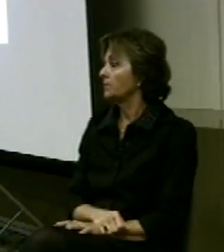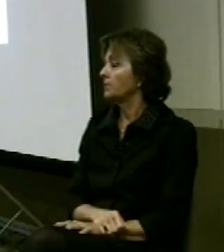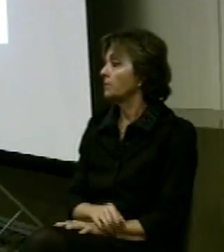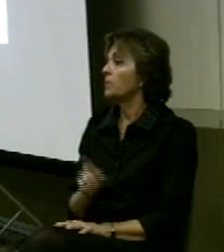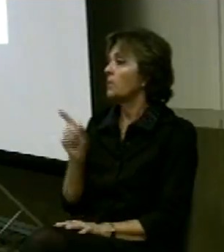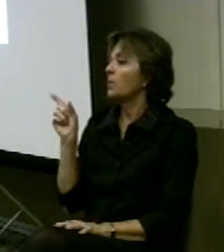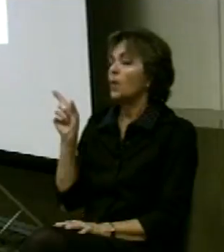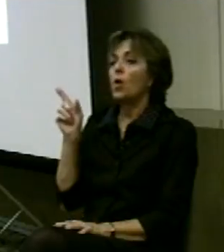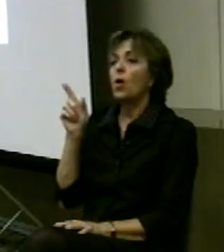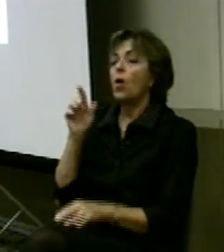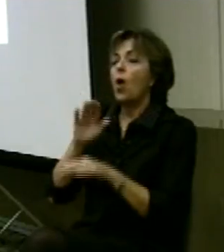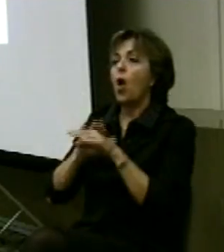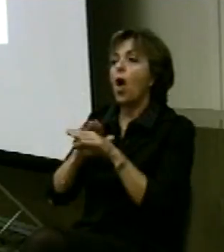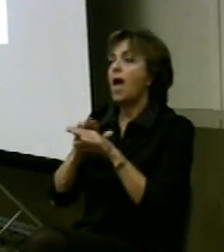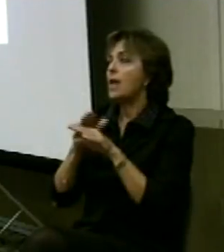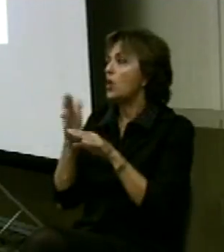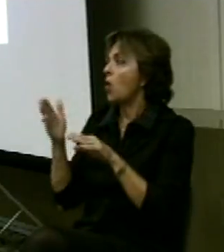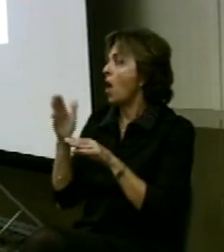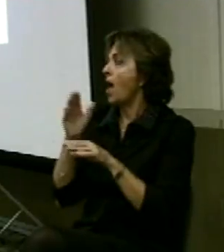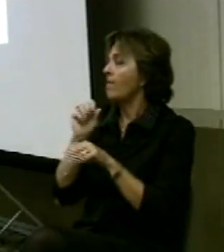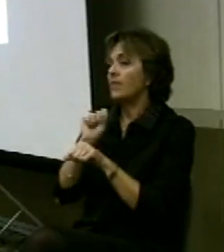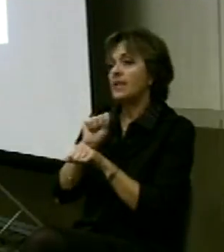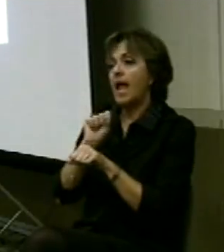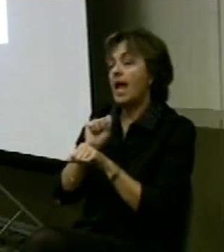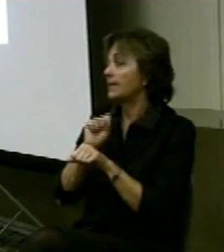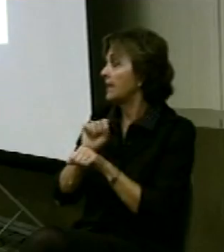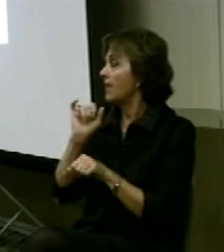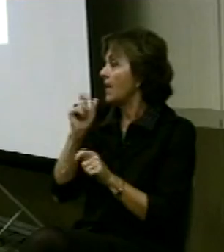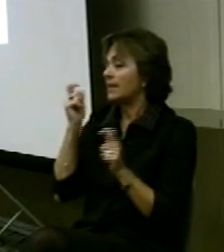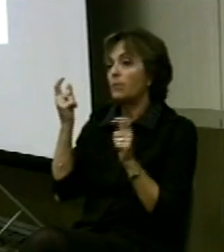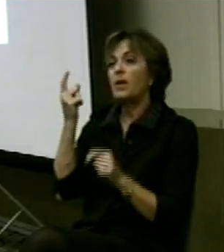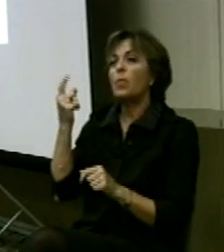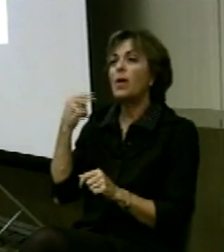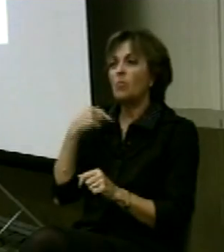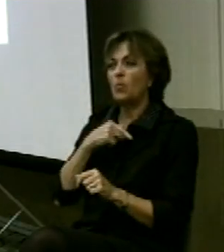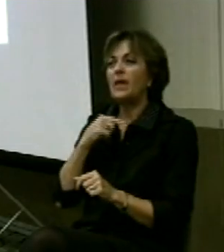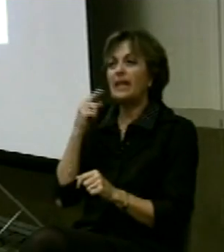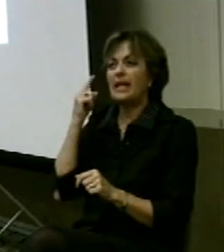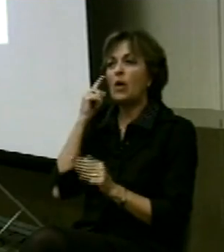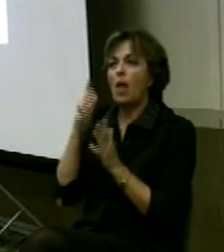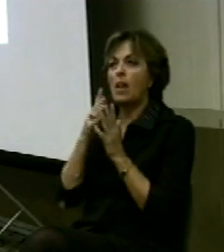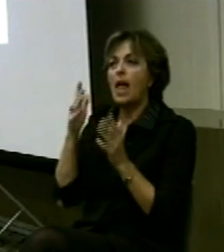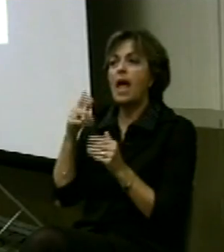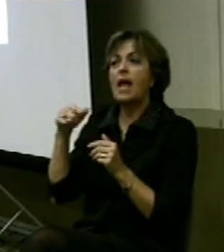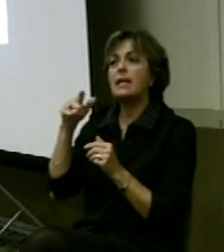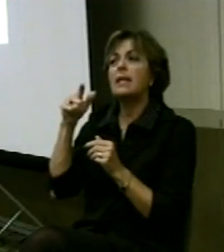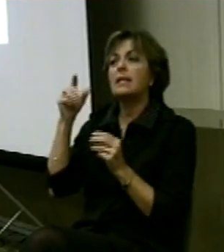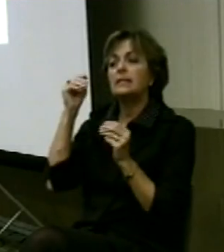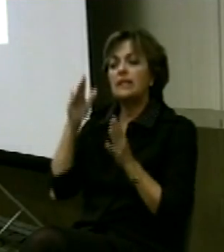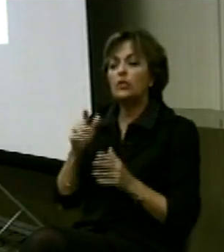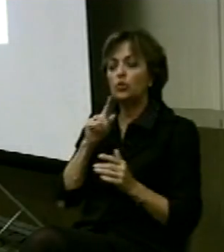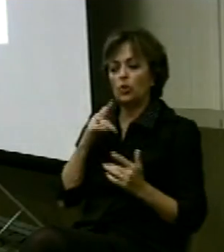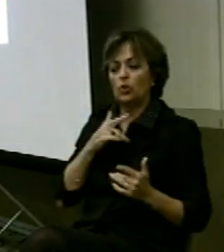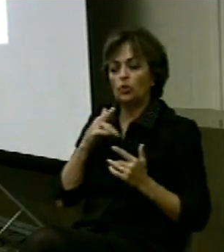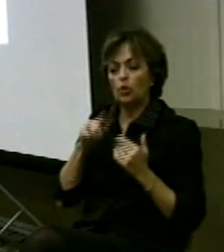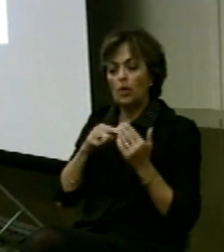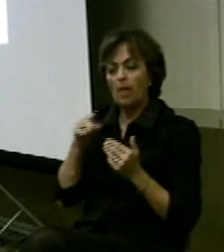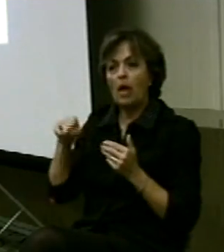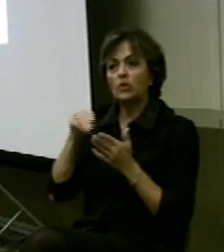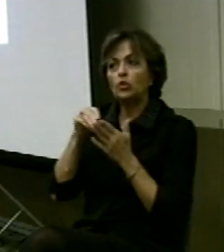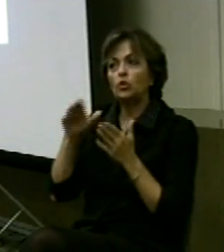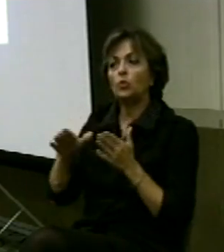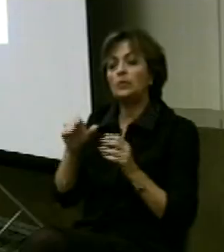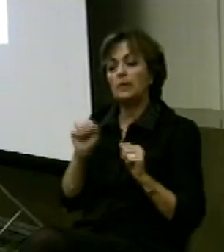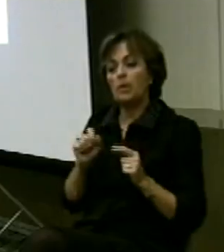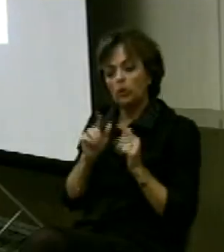So on and off task, that's a big one. That's something that we hear a lot. Teachers are concerned about the students' ability to attend in class, as would make